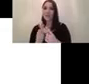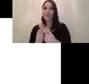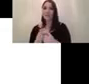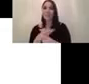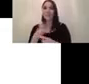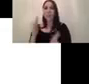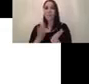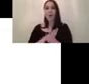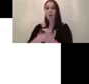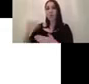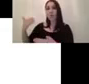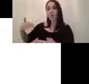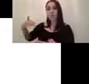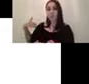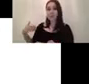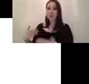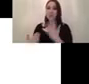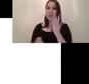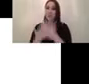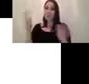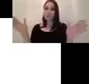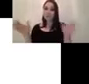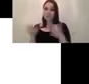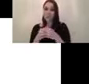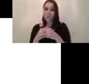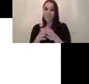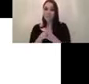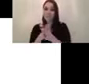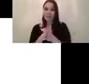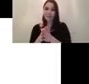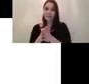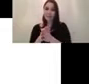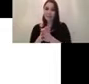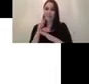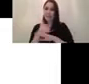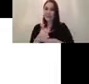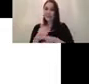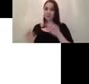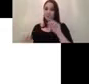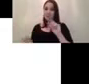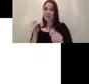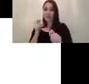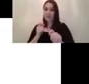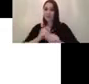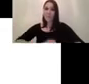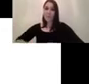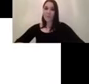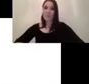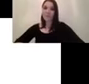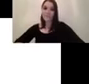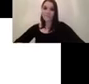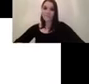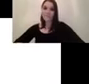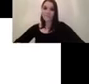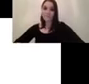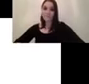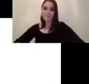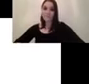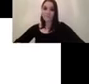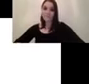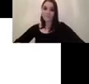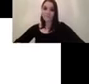months, new group of method is based on transformer. I didn't include the slides here. Basically,